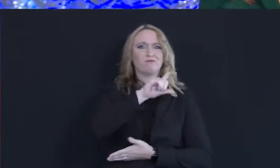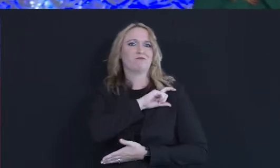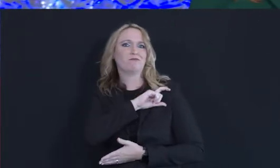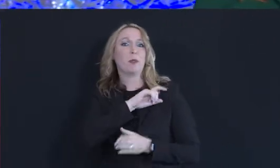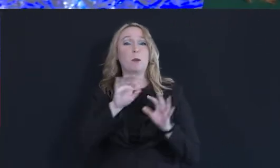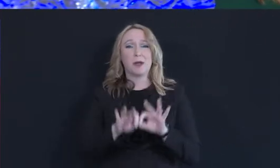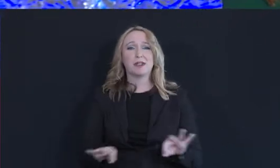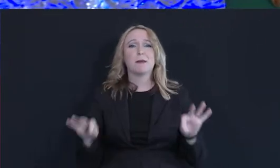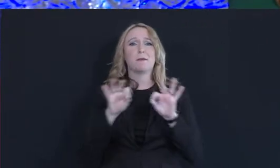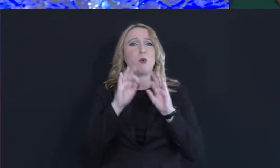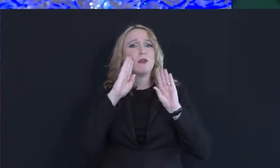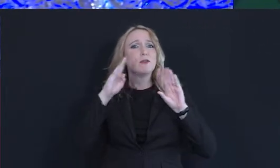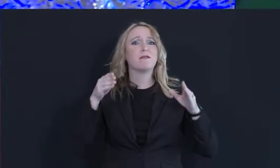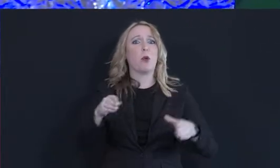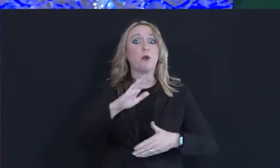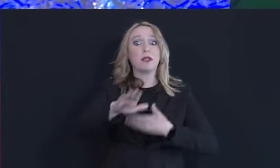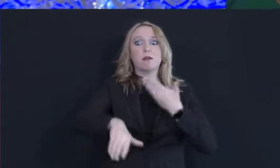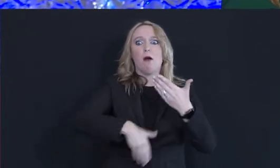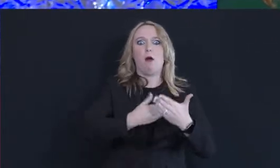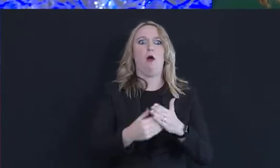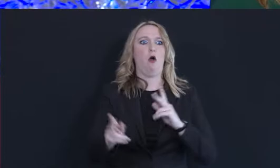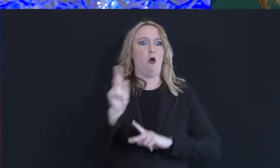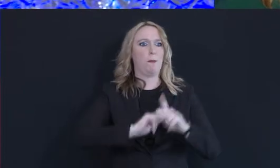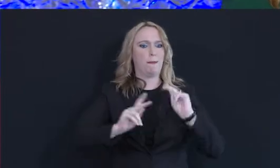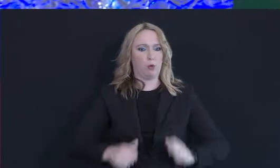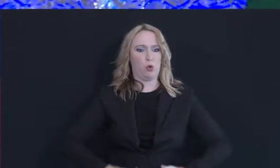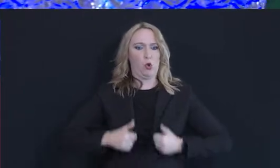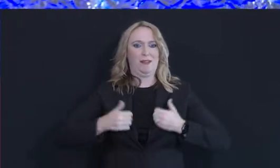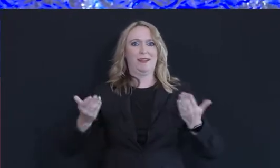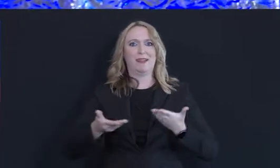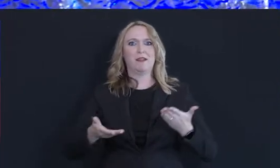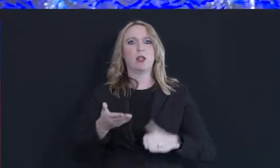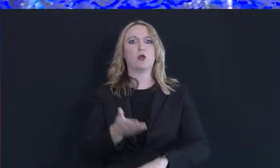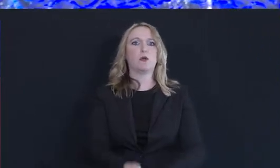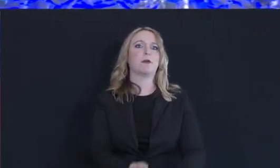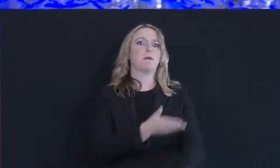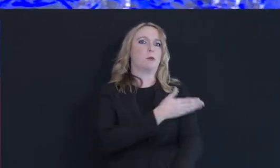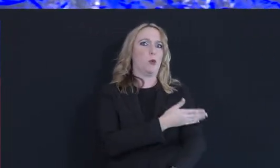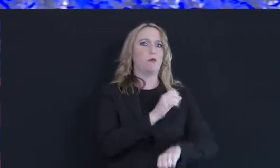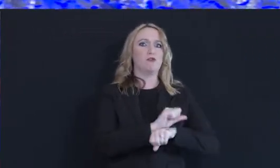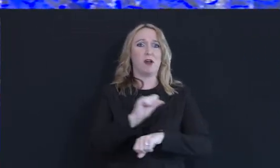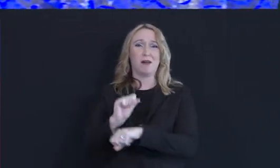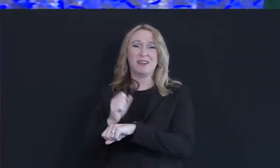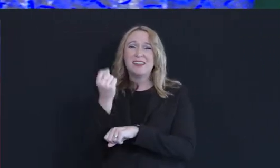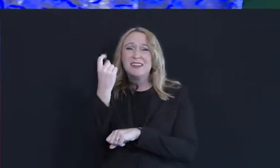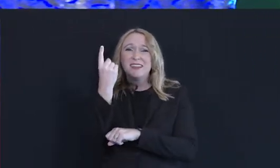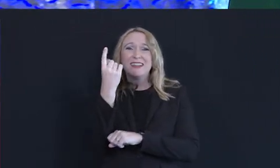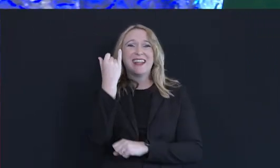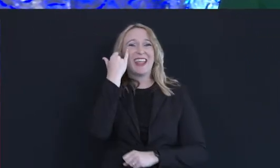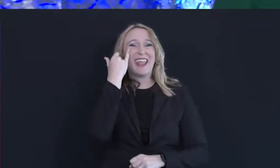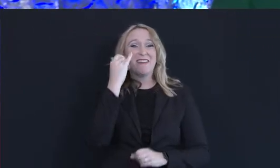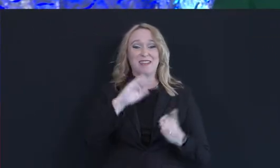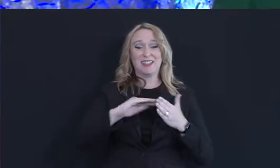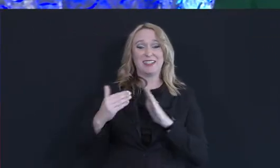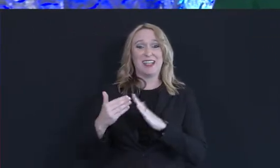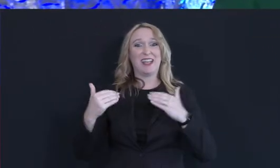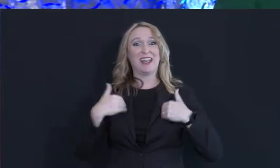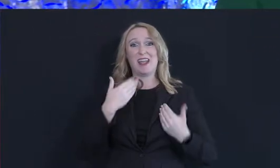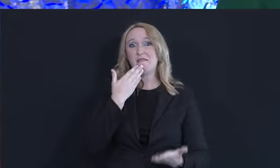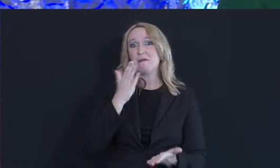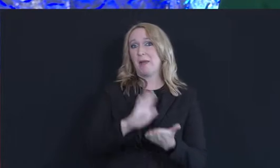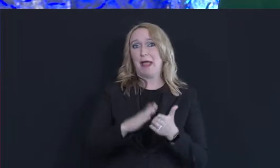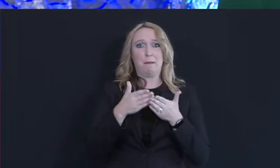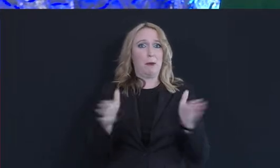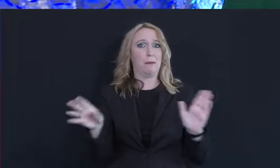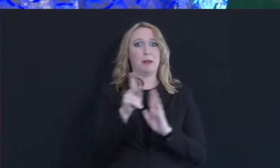high quality of life for all of our residents because frankly bad public policy can ruin your city in a matter of months